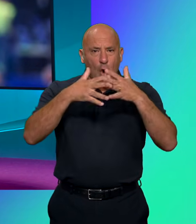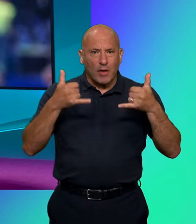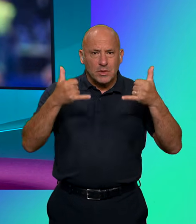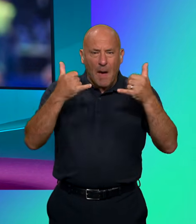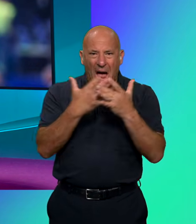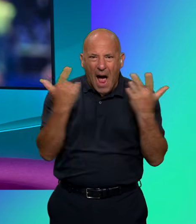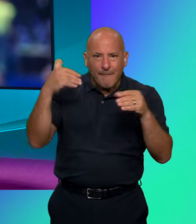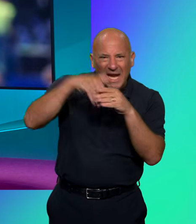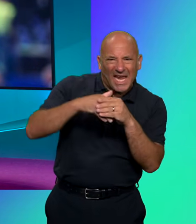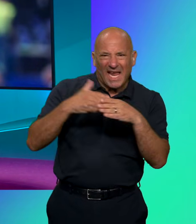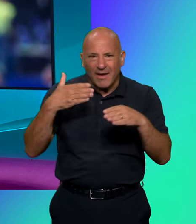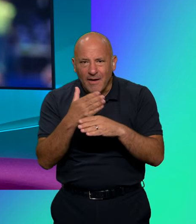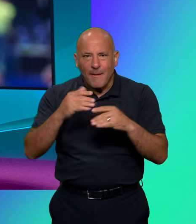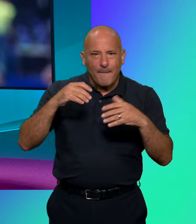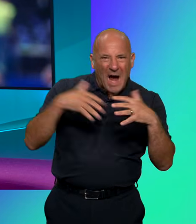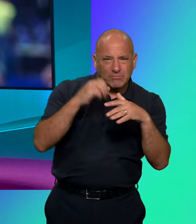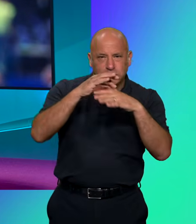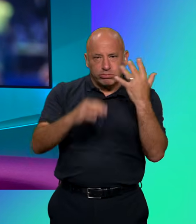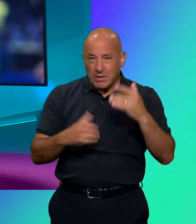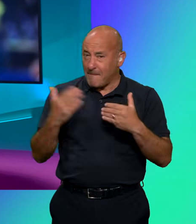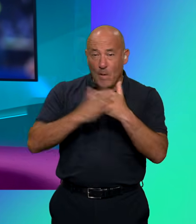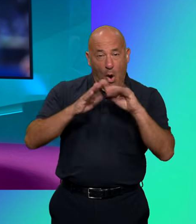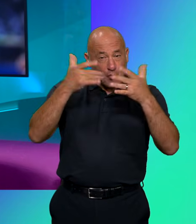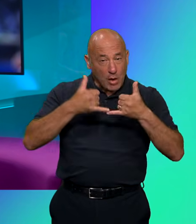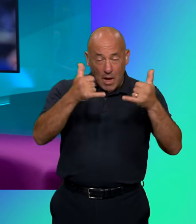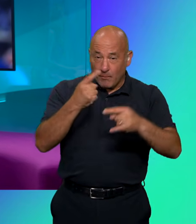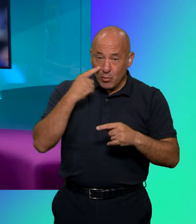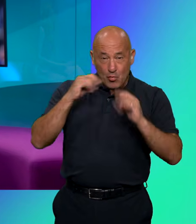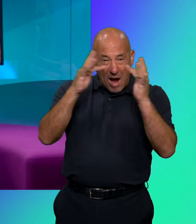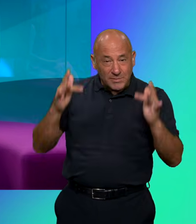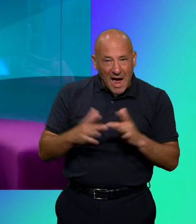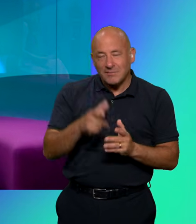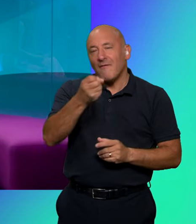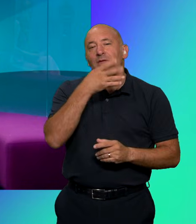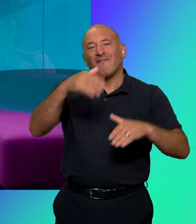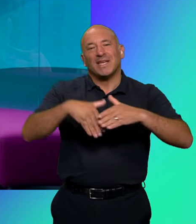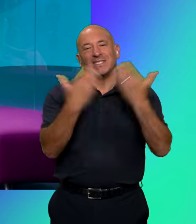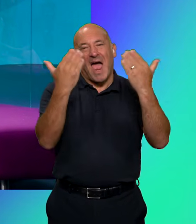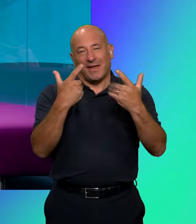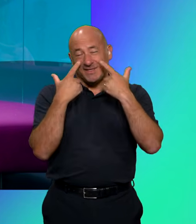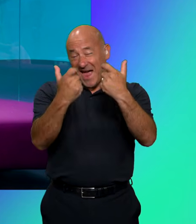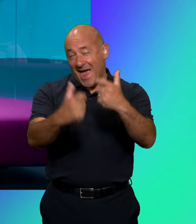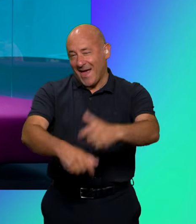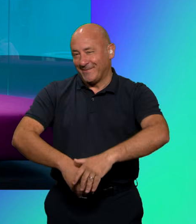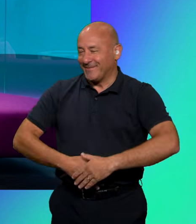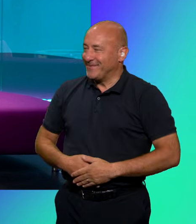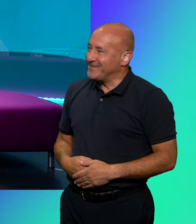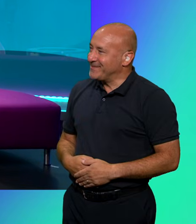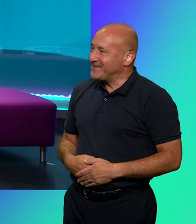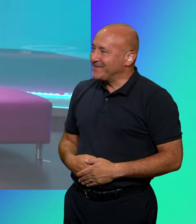got Ronaldo's World Cup career in numbers and loads more on the World Cup there too. You have a great day and take care.